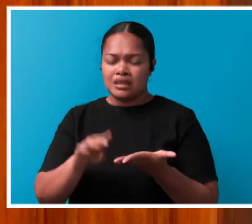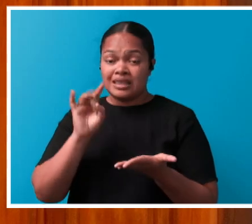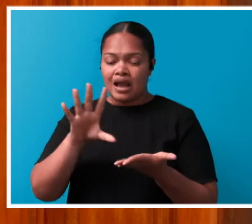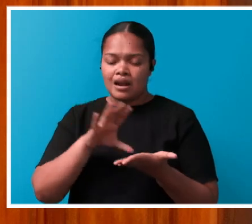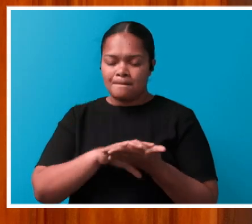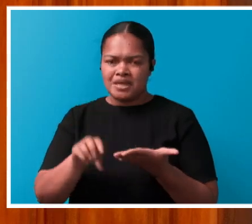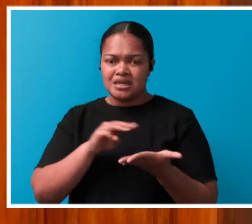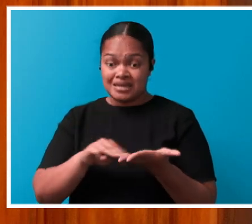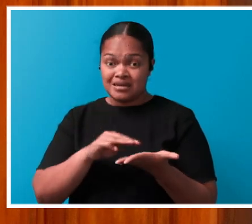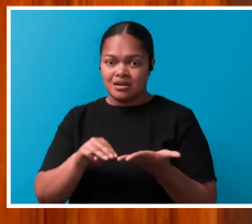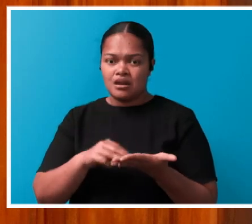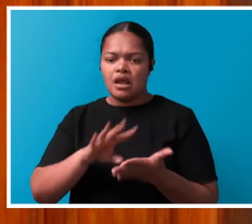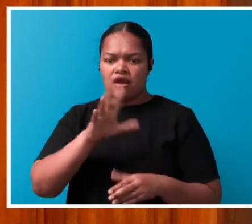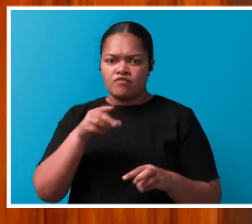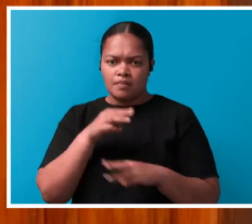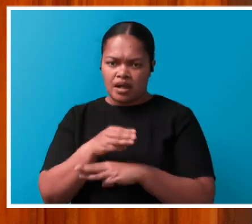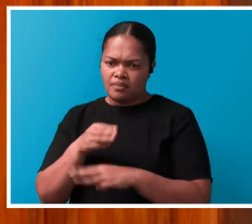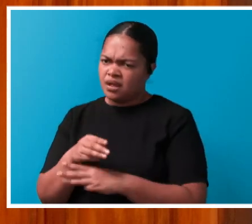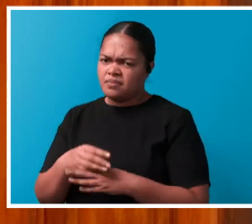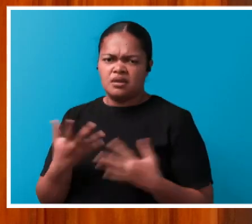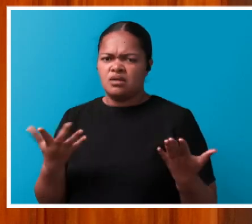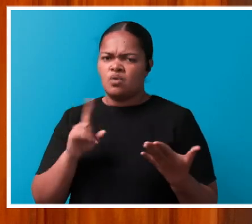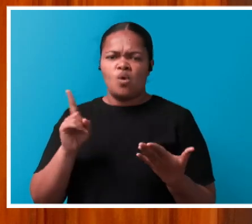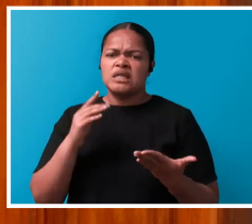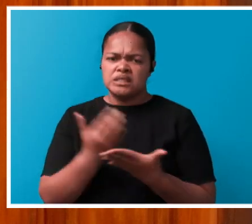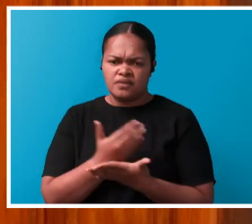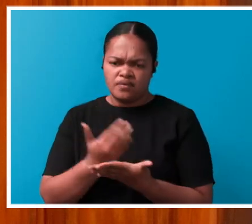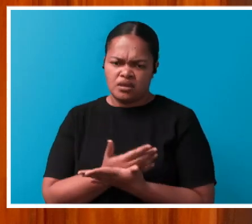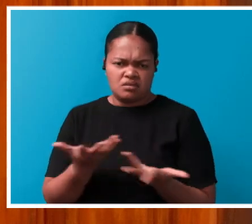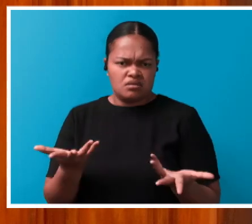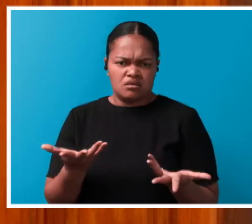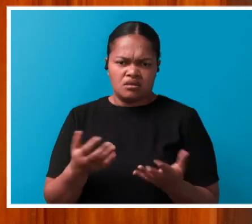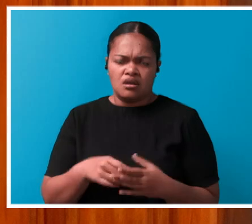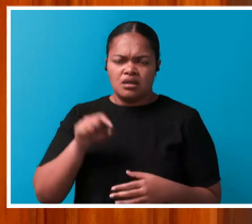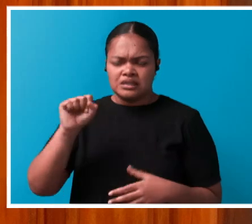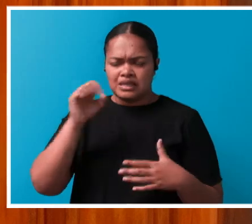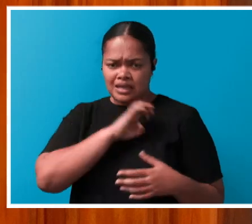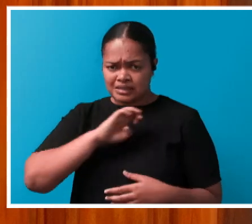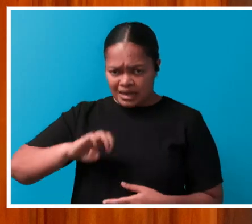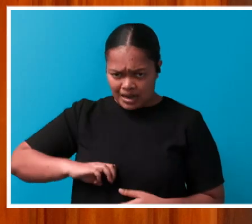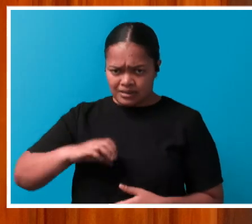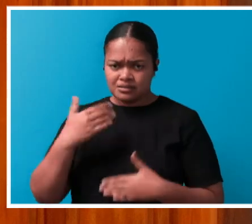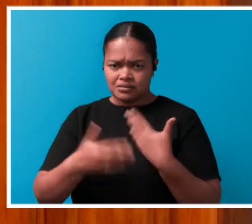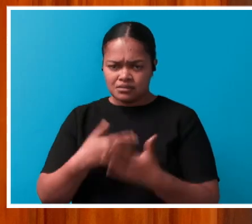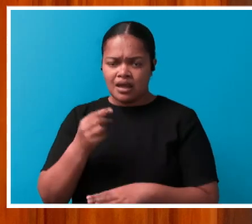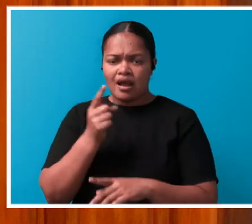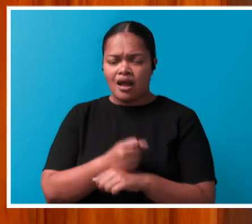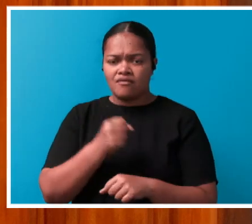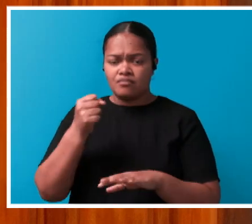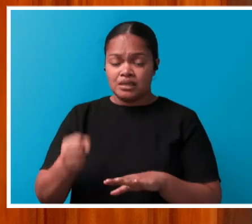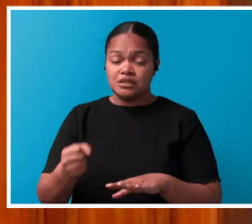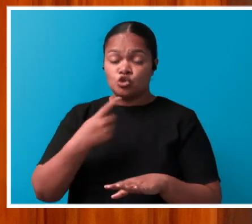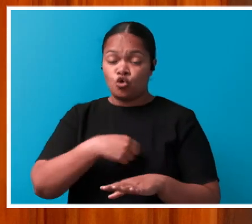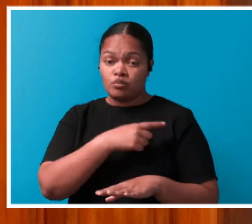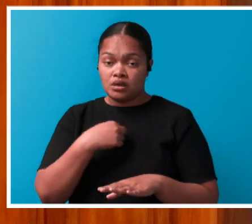Mr. Speaker, sir, his most gracious address, His Excellency has emphasized government's commitment